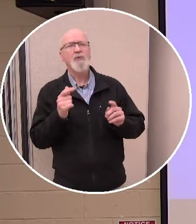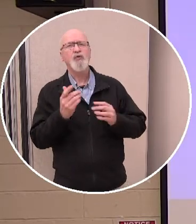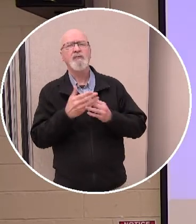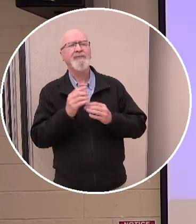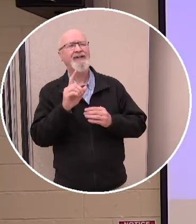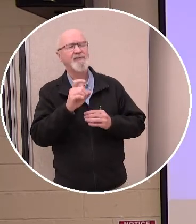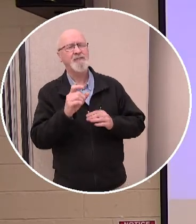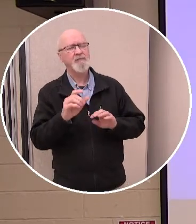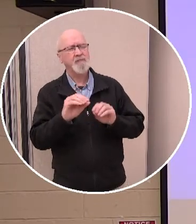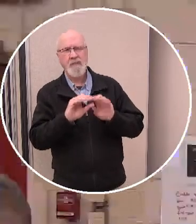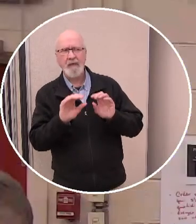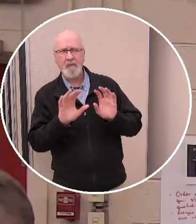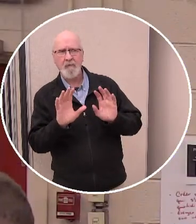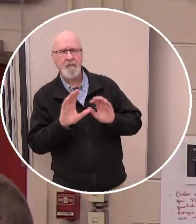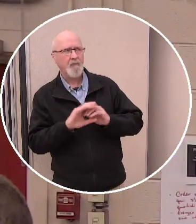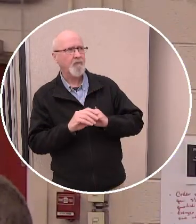I